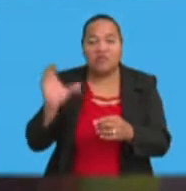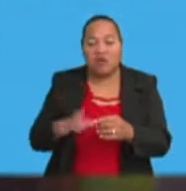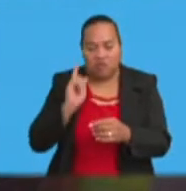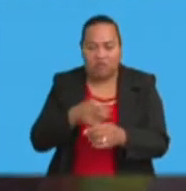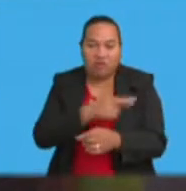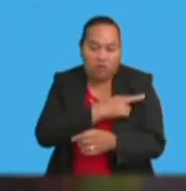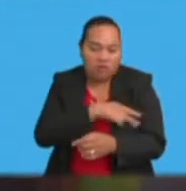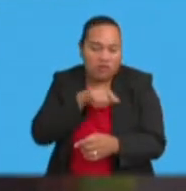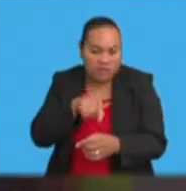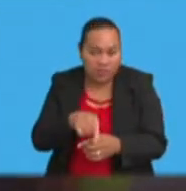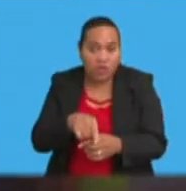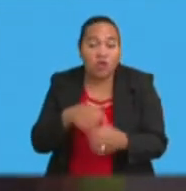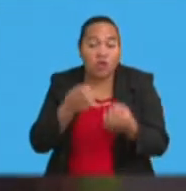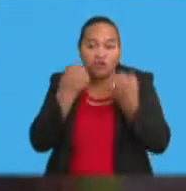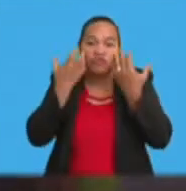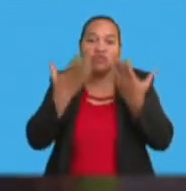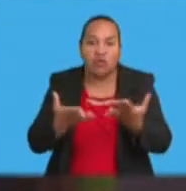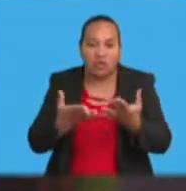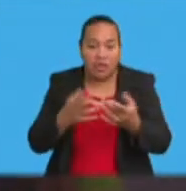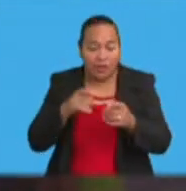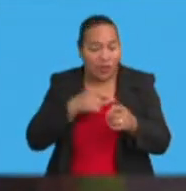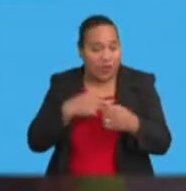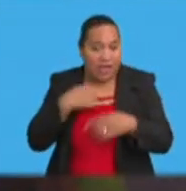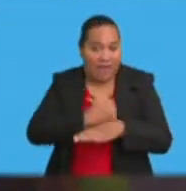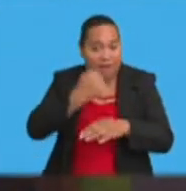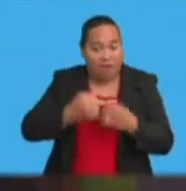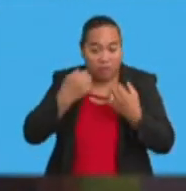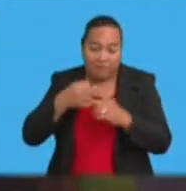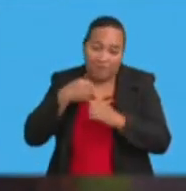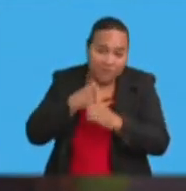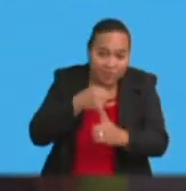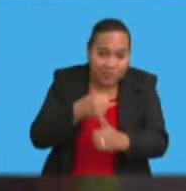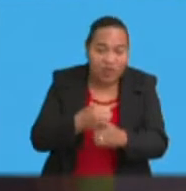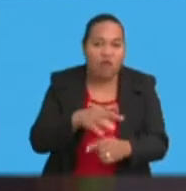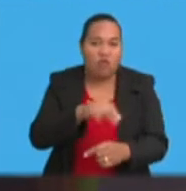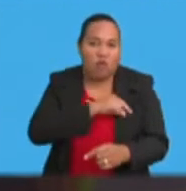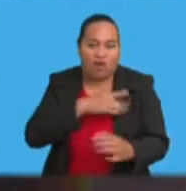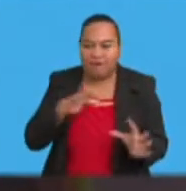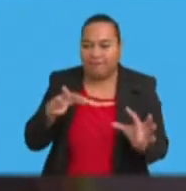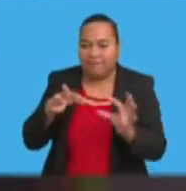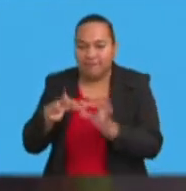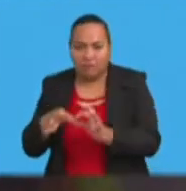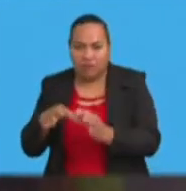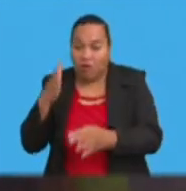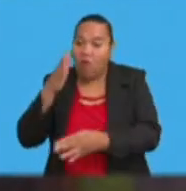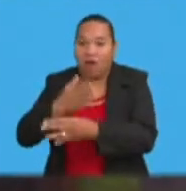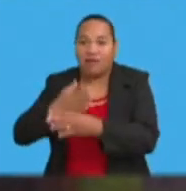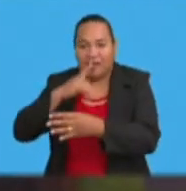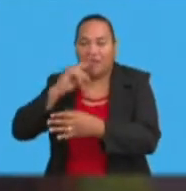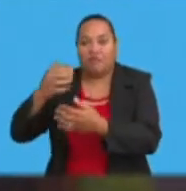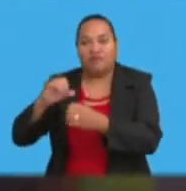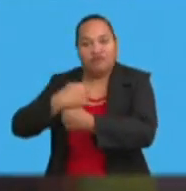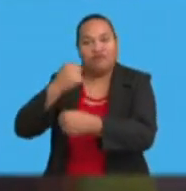it's a reflection of the importance that we attach to the quality of the workforce that we have in this country. Over and above that, under